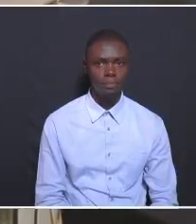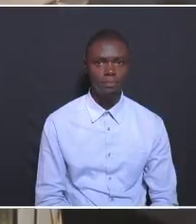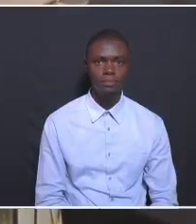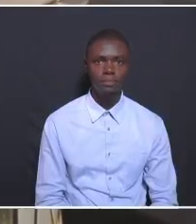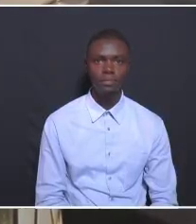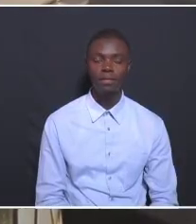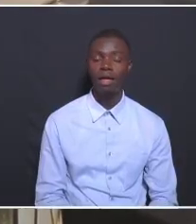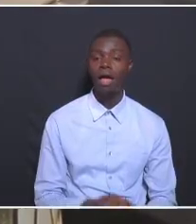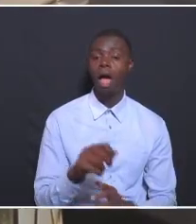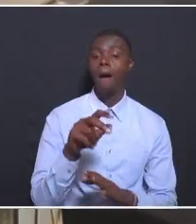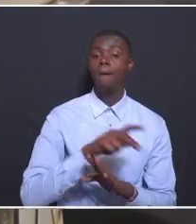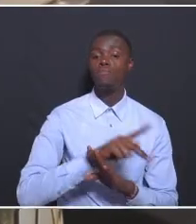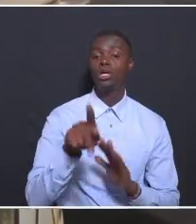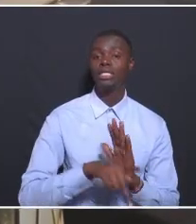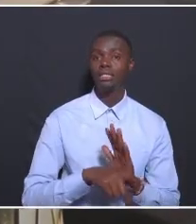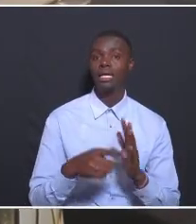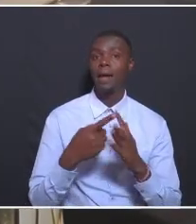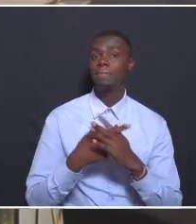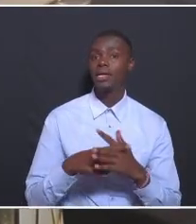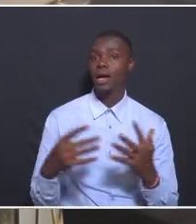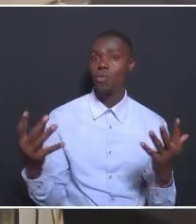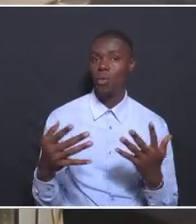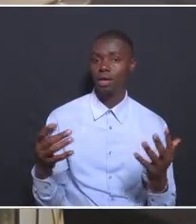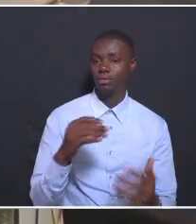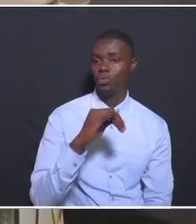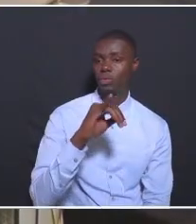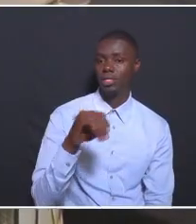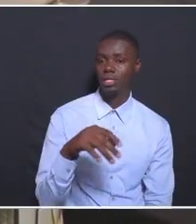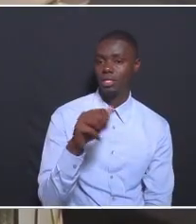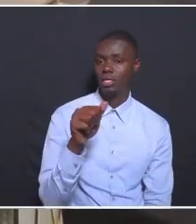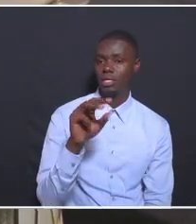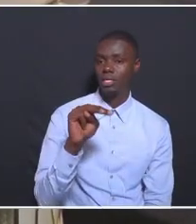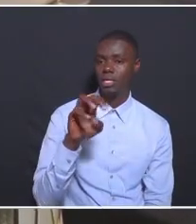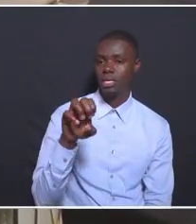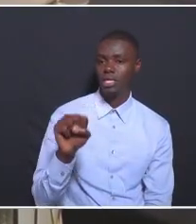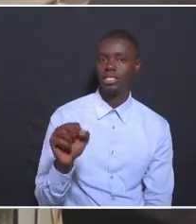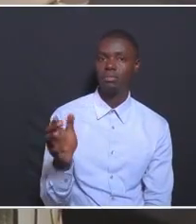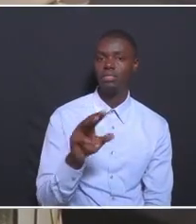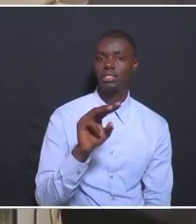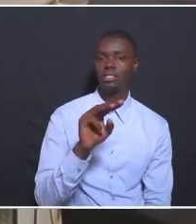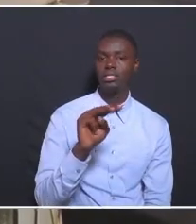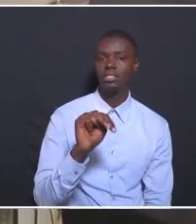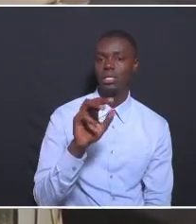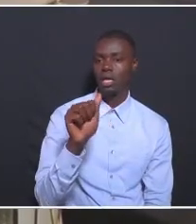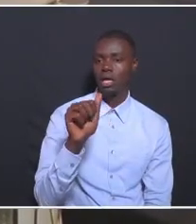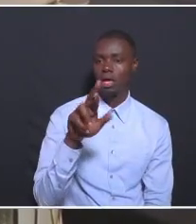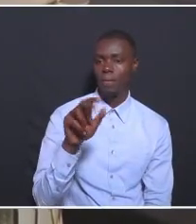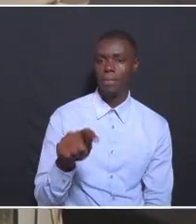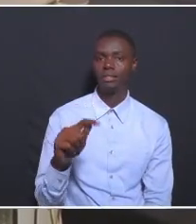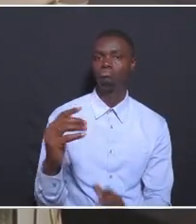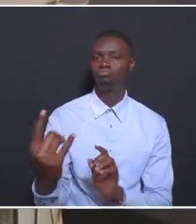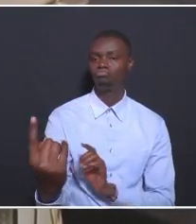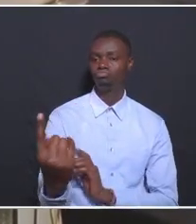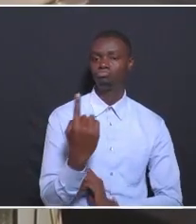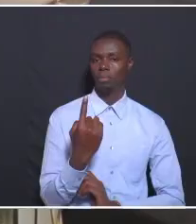the project actually began with James Matt. So James approached myself